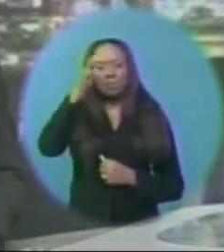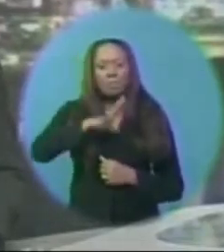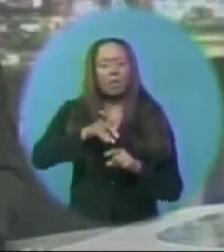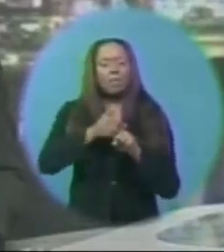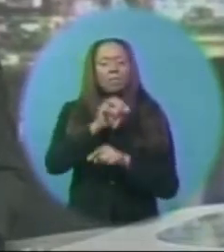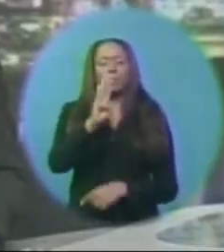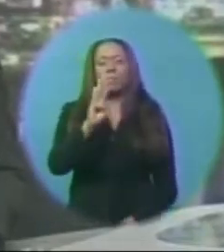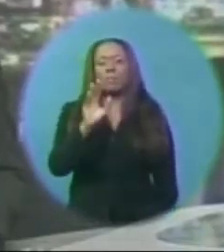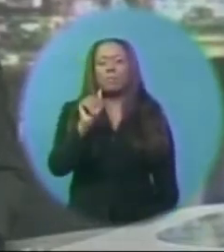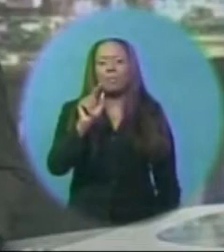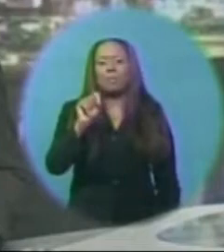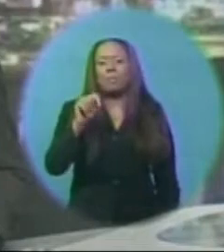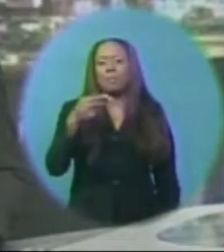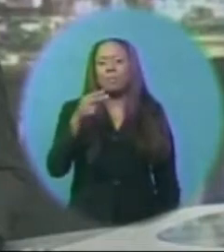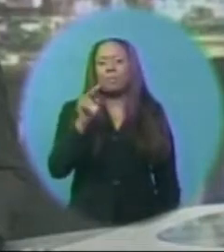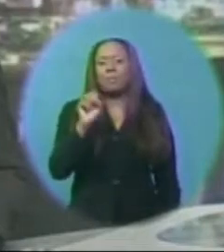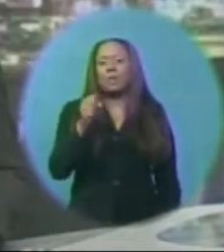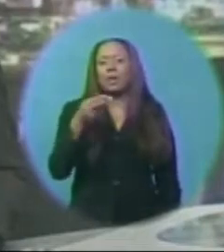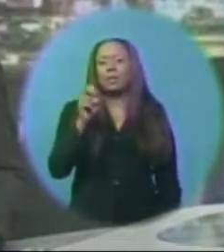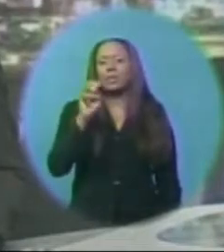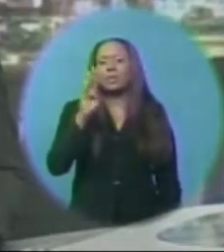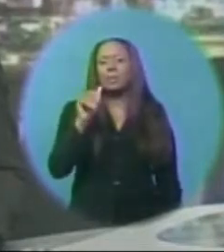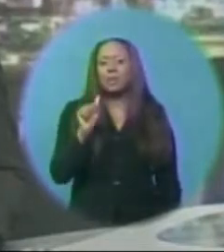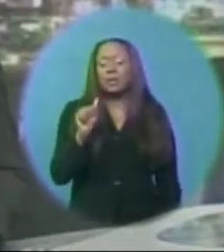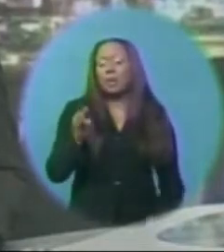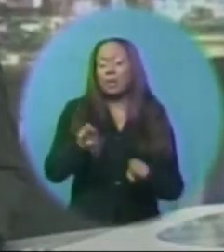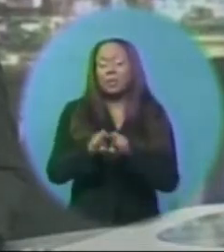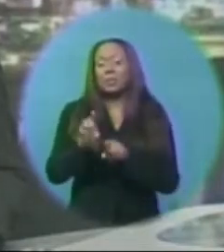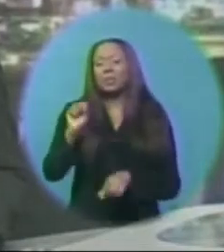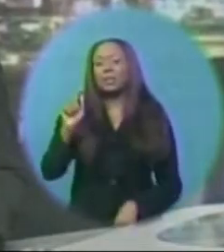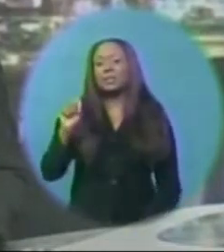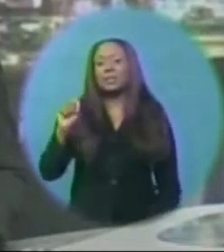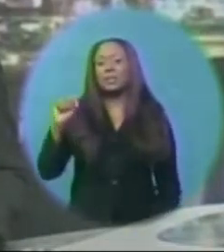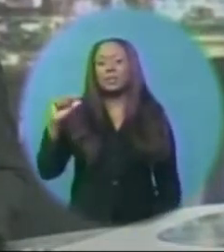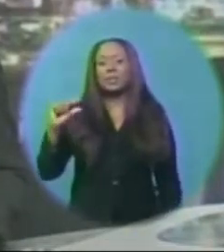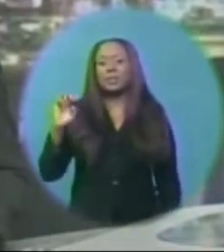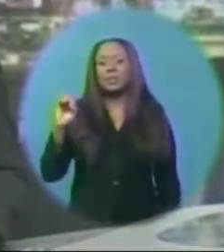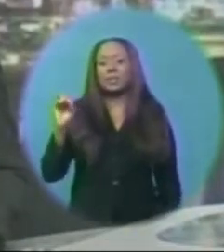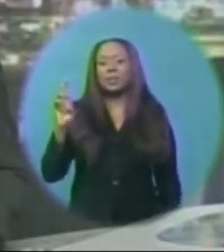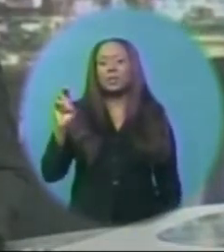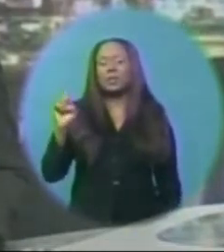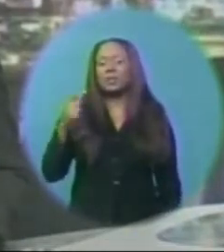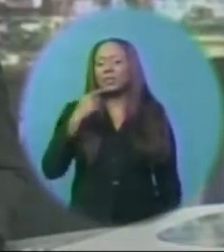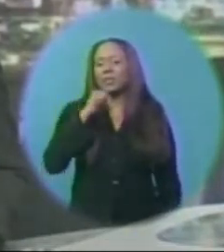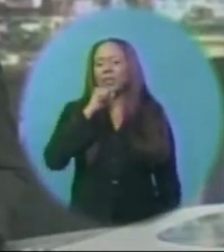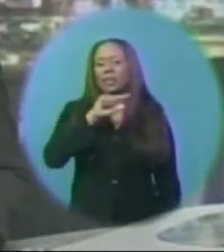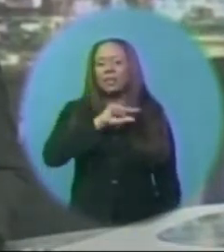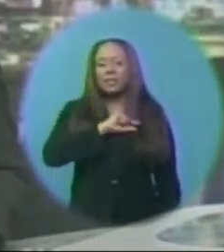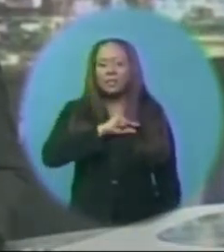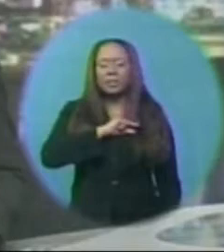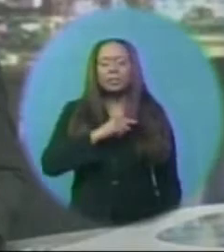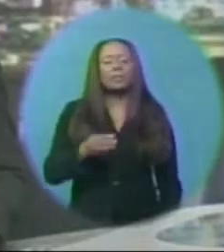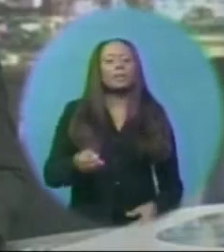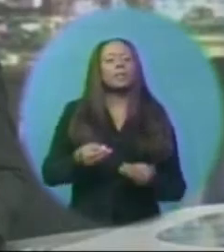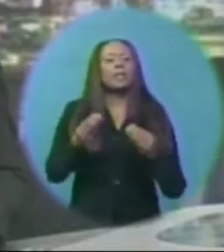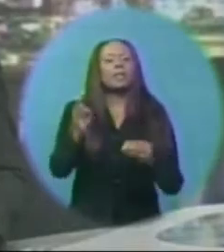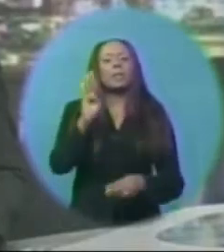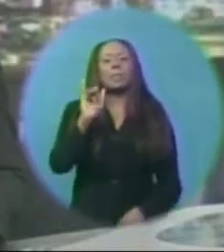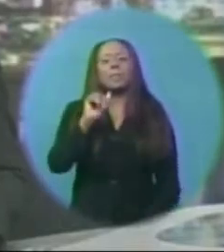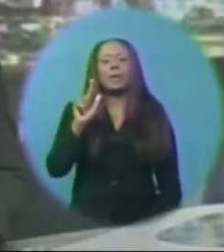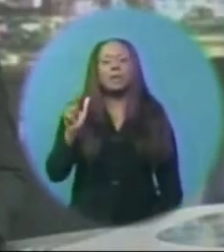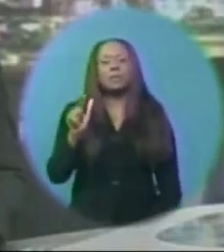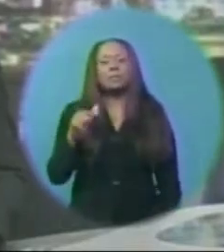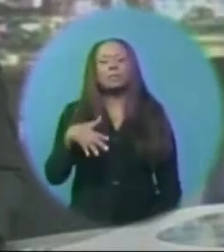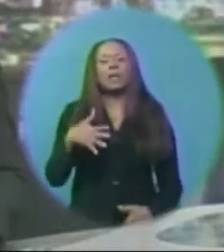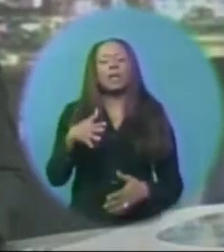St. Joseph and Todd's Land St. George pleaded not guilty to the offense and was granted bail at the sum of $500. Goodman is